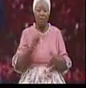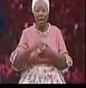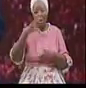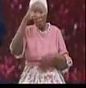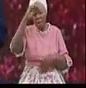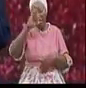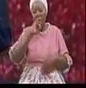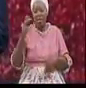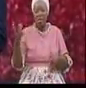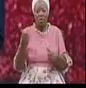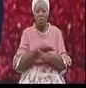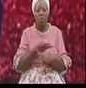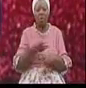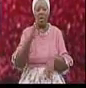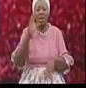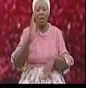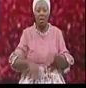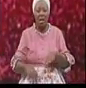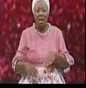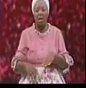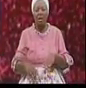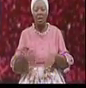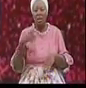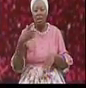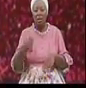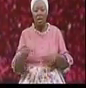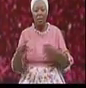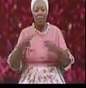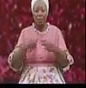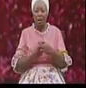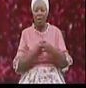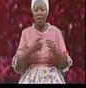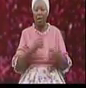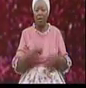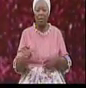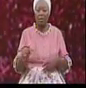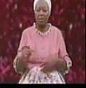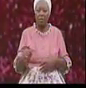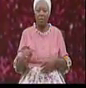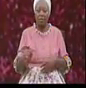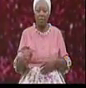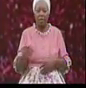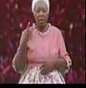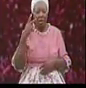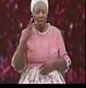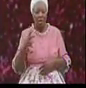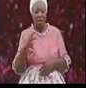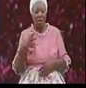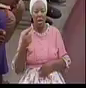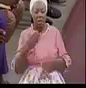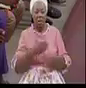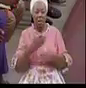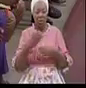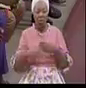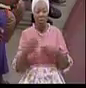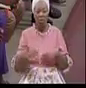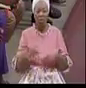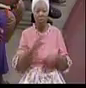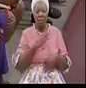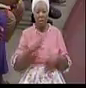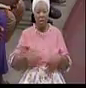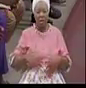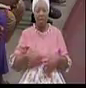is worse than the first. But look at the conclusion of Christ. Even